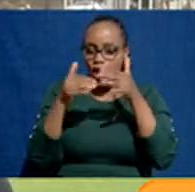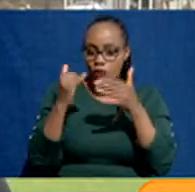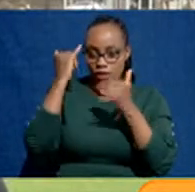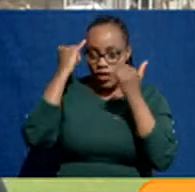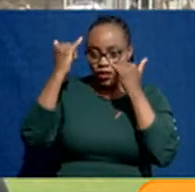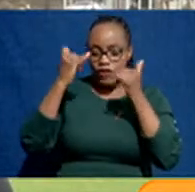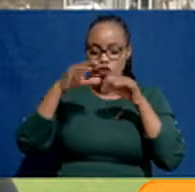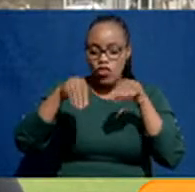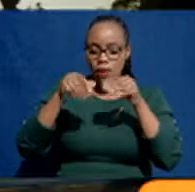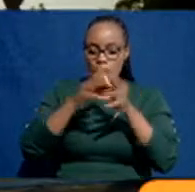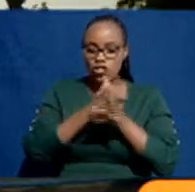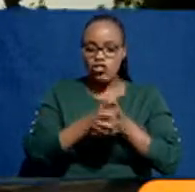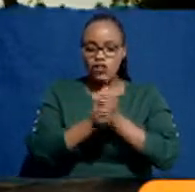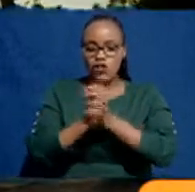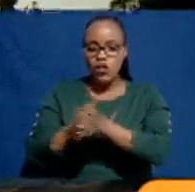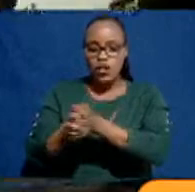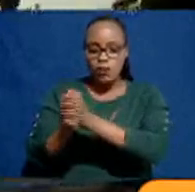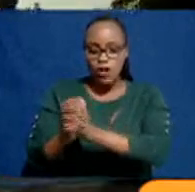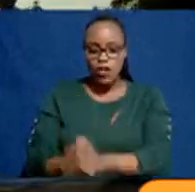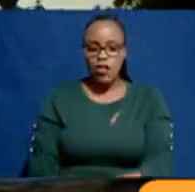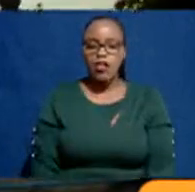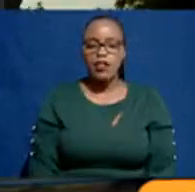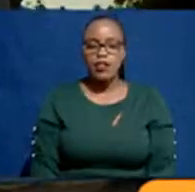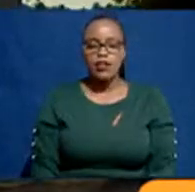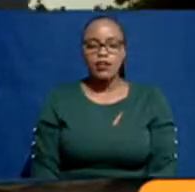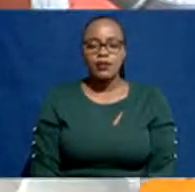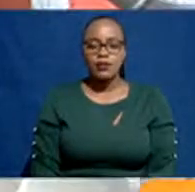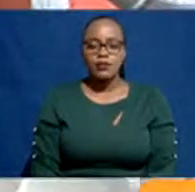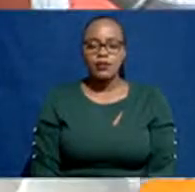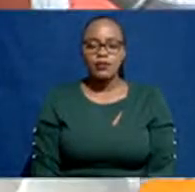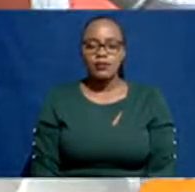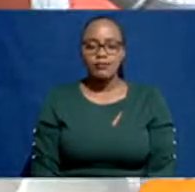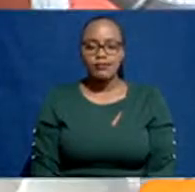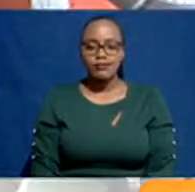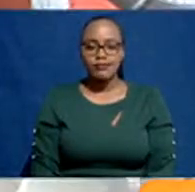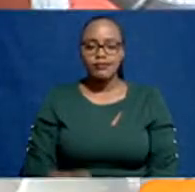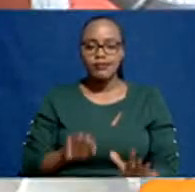beach volleyball. St. Monica.